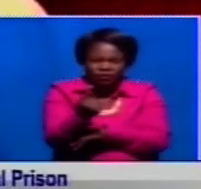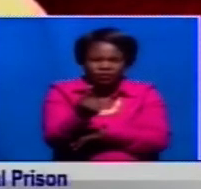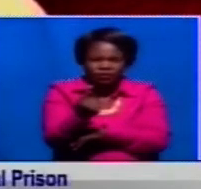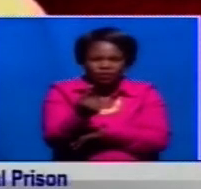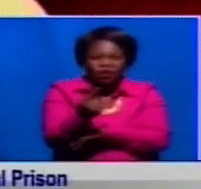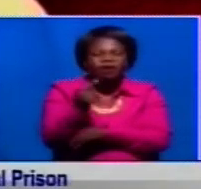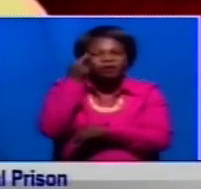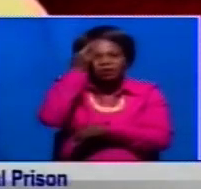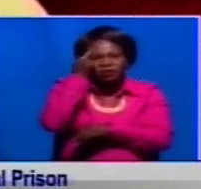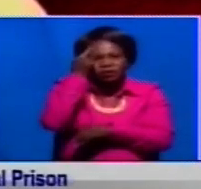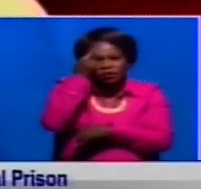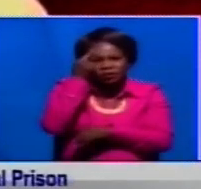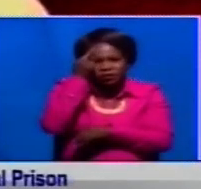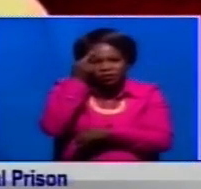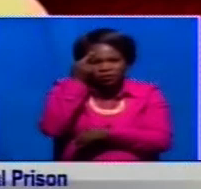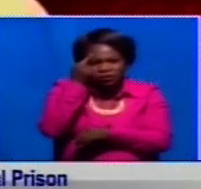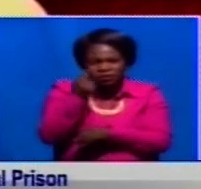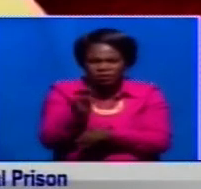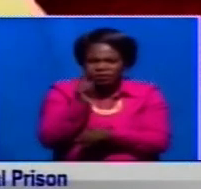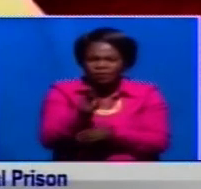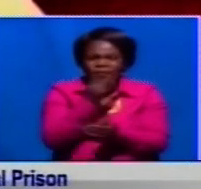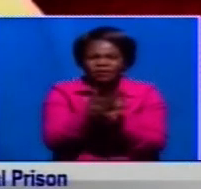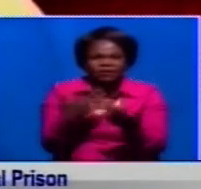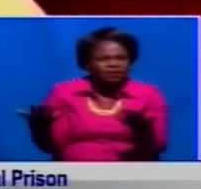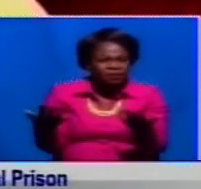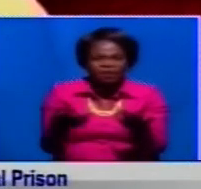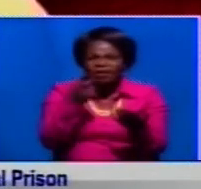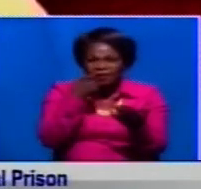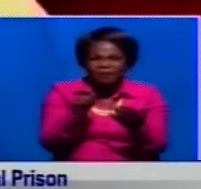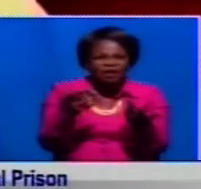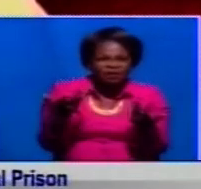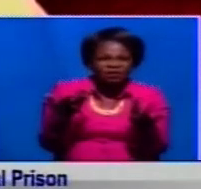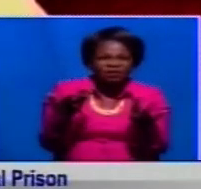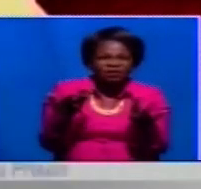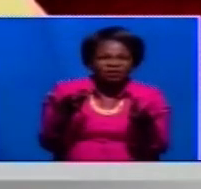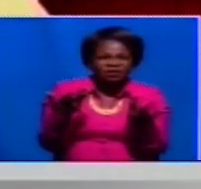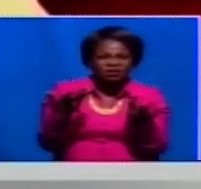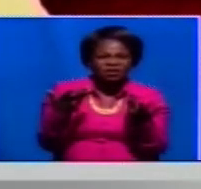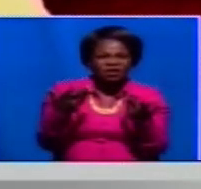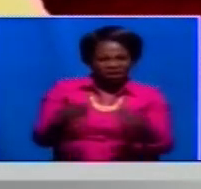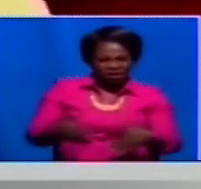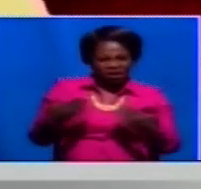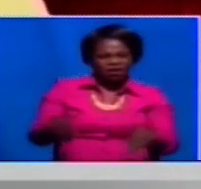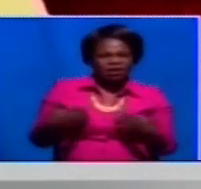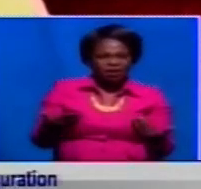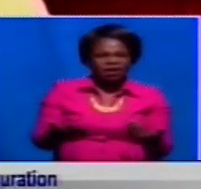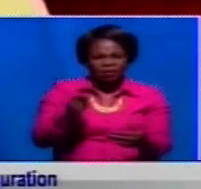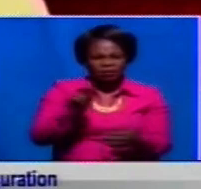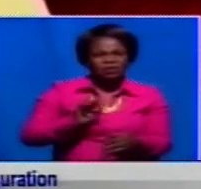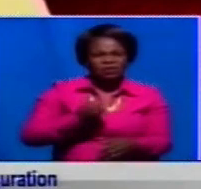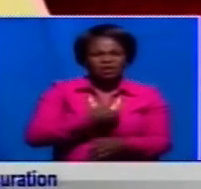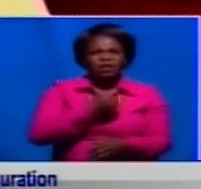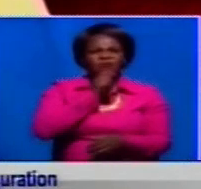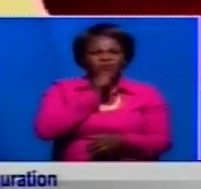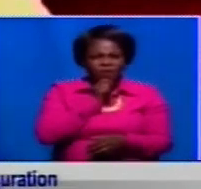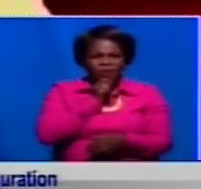And I think this is something that we must cherish. We Zambians, this is our own, yeah,